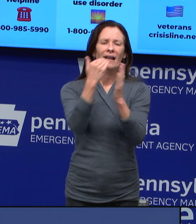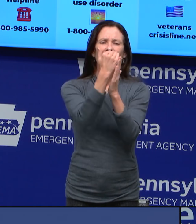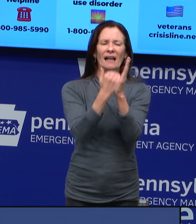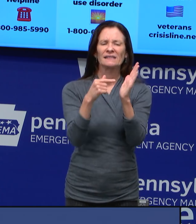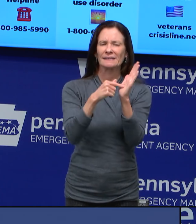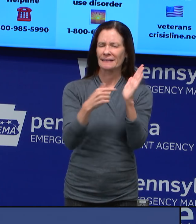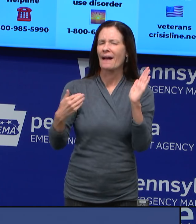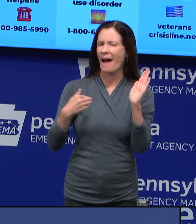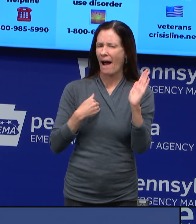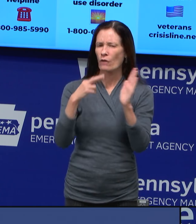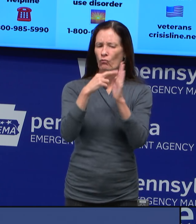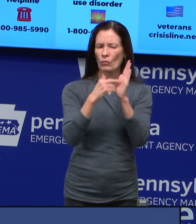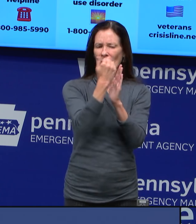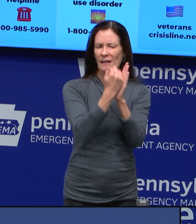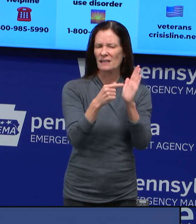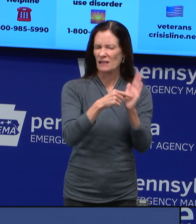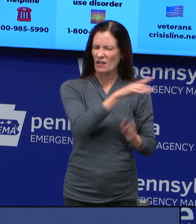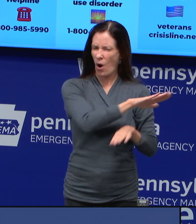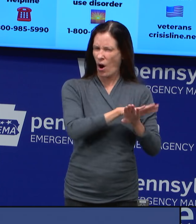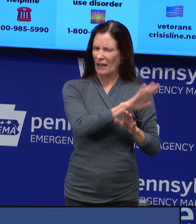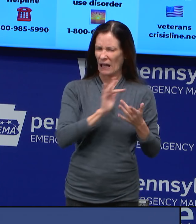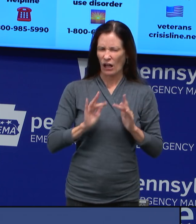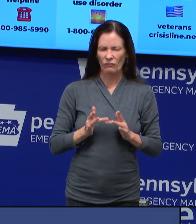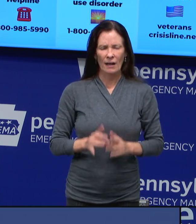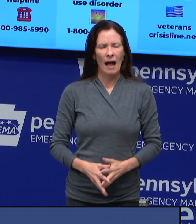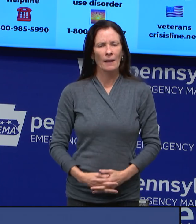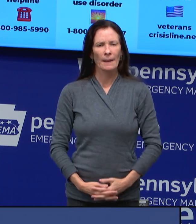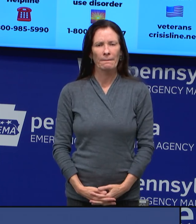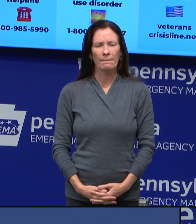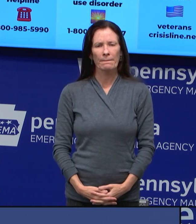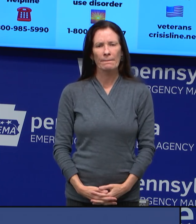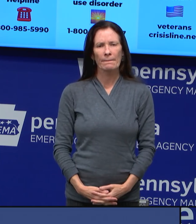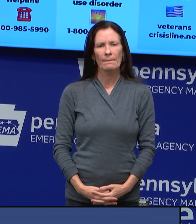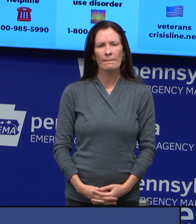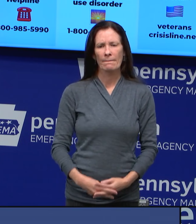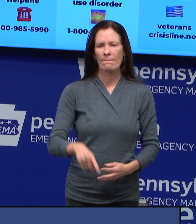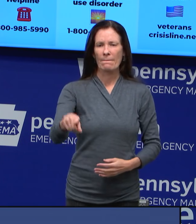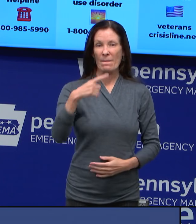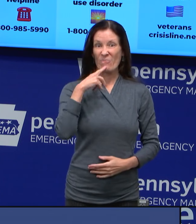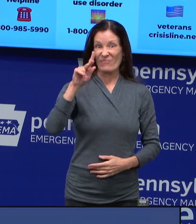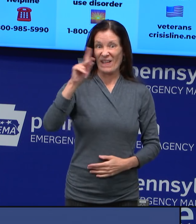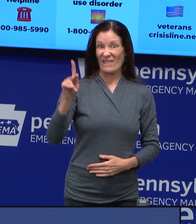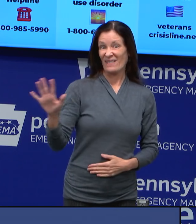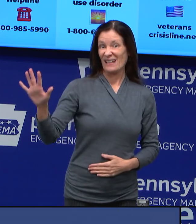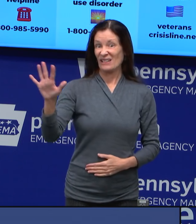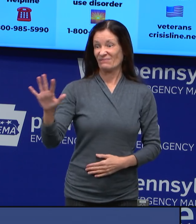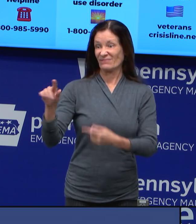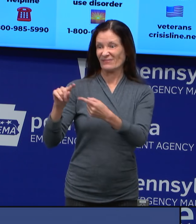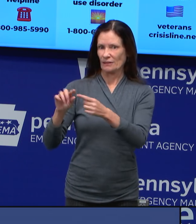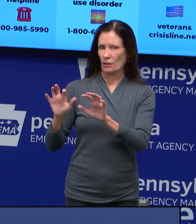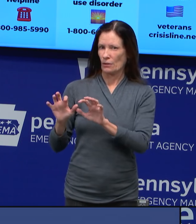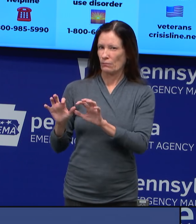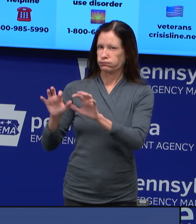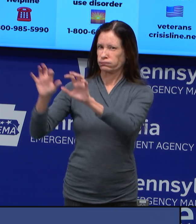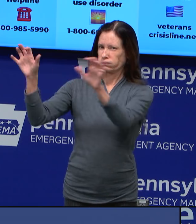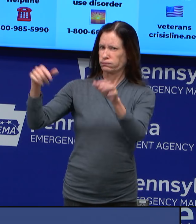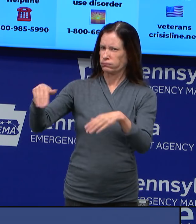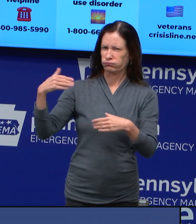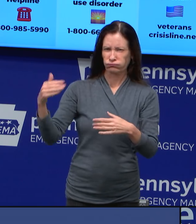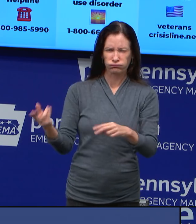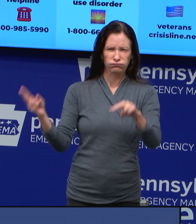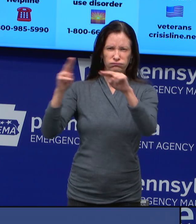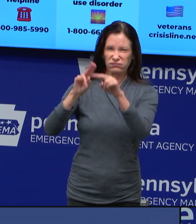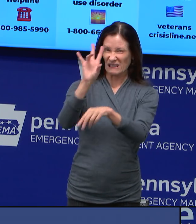nearly 7.5 times the benchmark you set forth to move to the yellow phase. That doesn't give much hope for Philadelphia to reopen soon. When